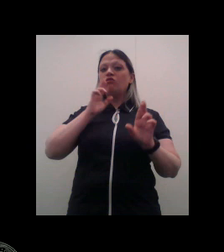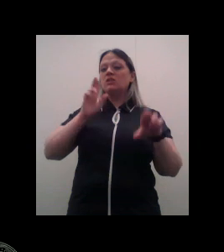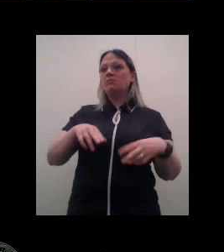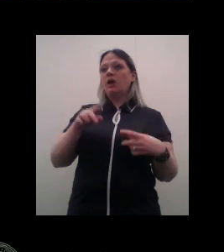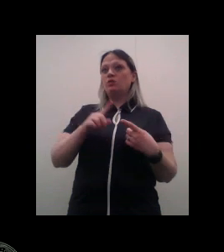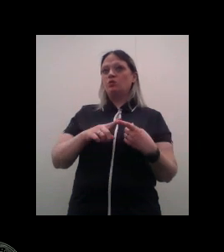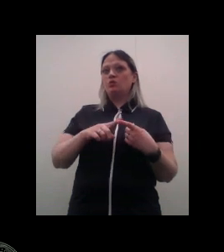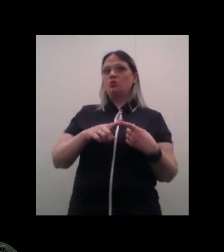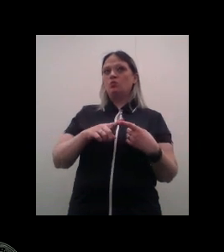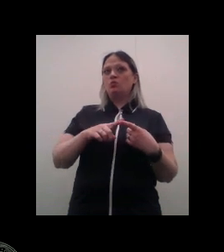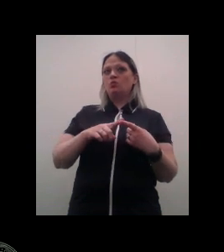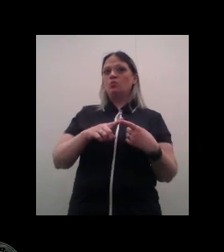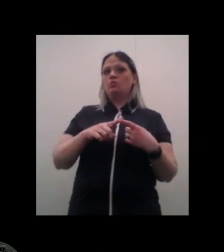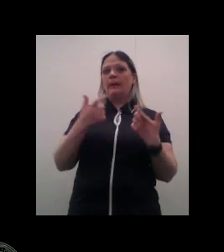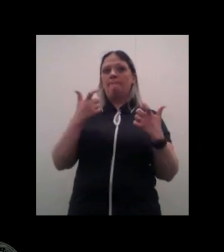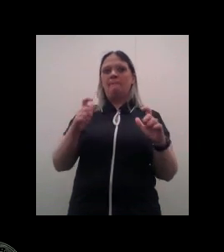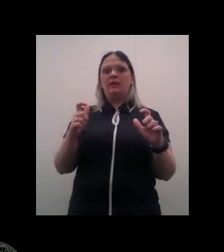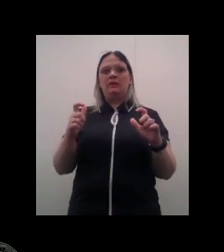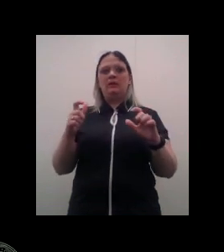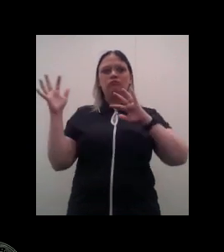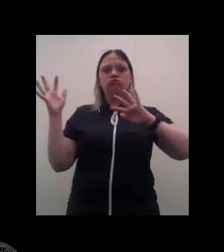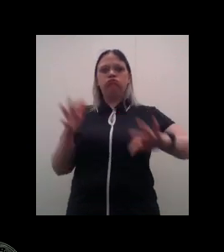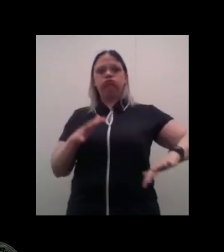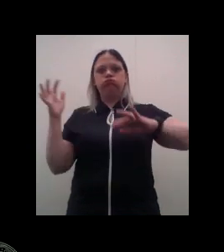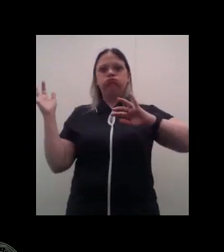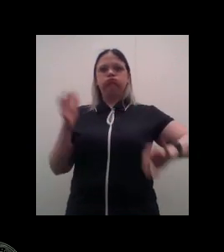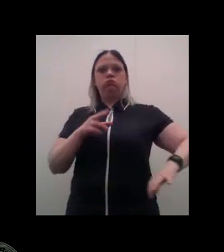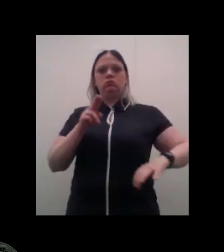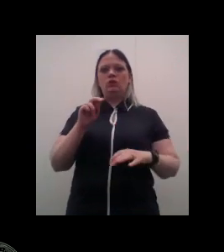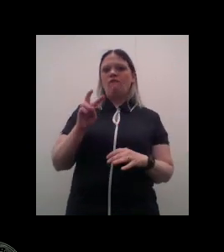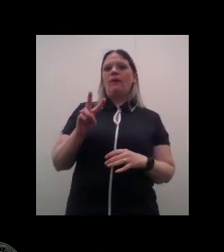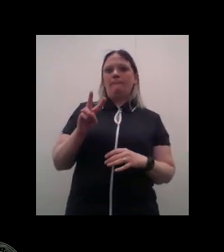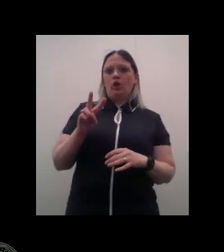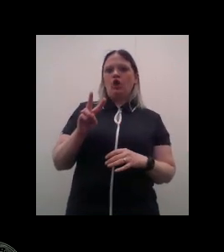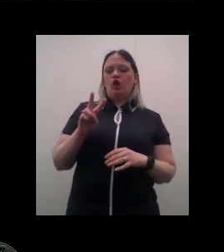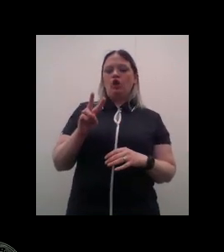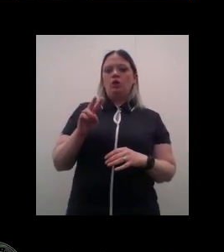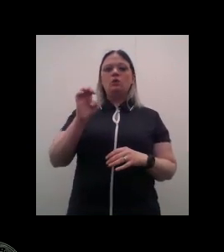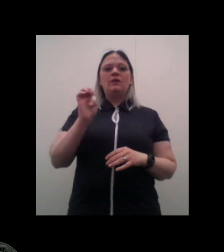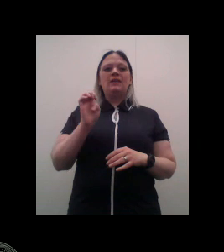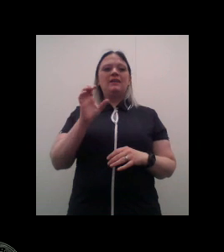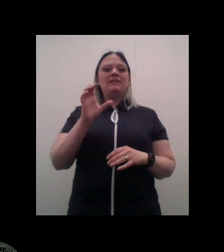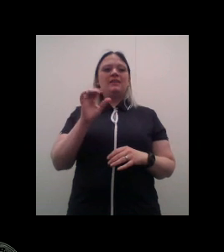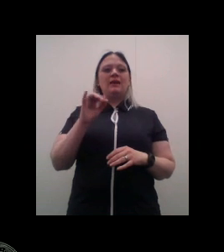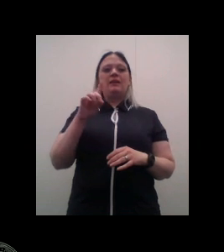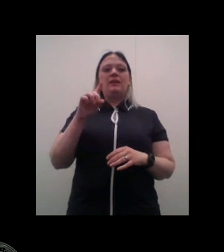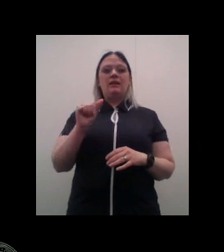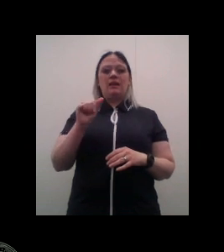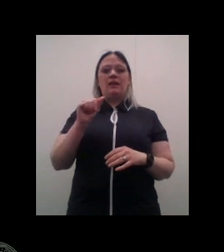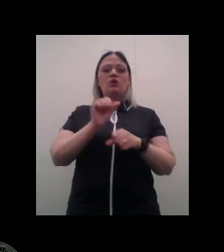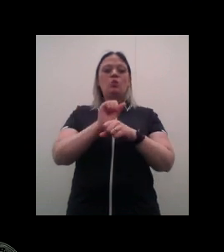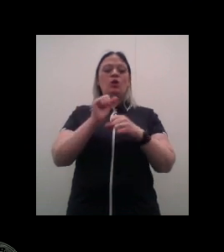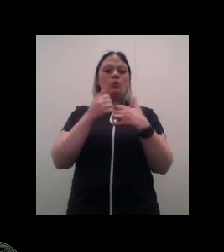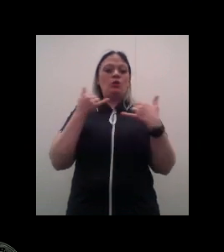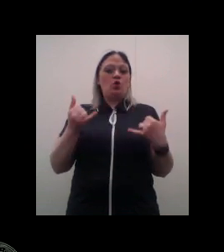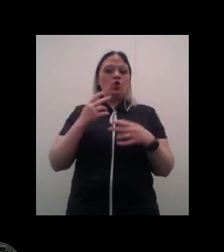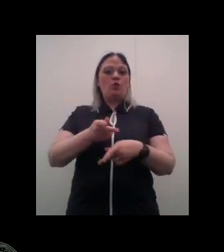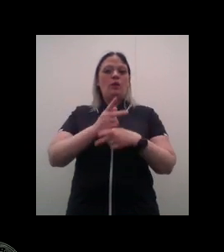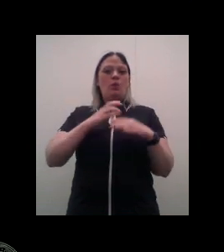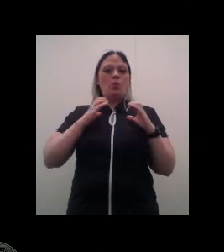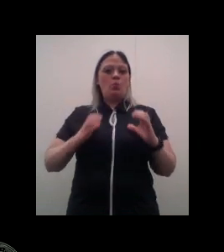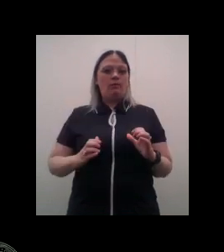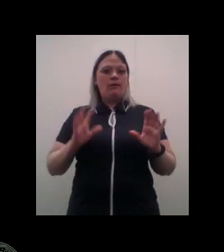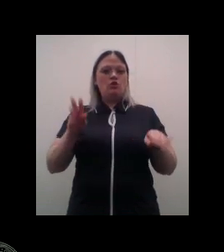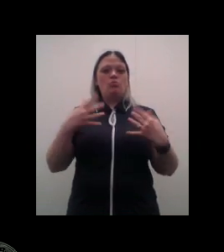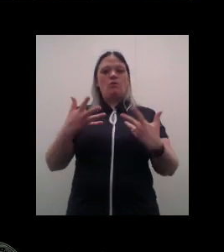the superstorm that hit in November. The ECIDA is also working with our existing loan clients to provide relief during the current